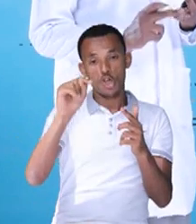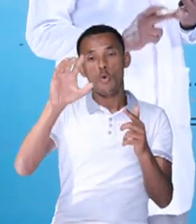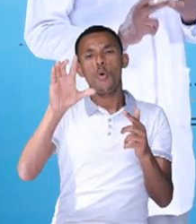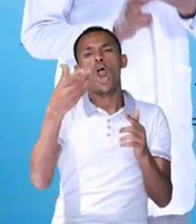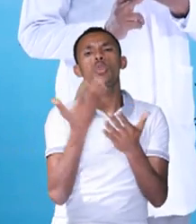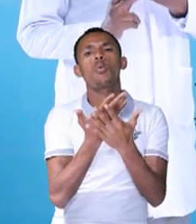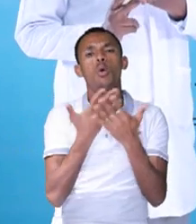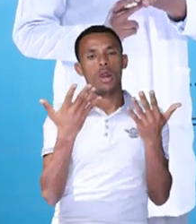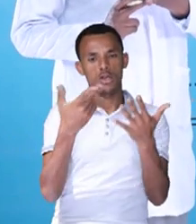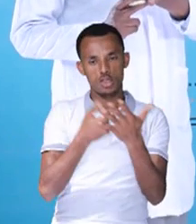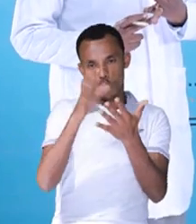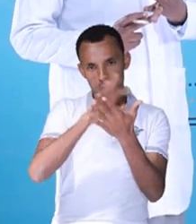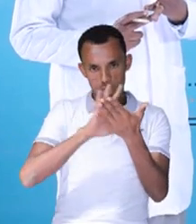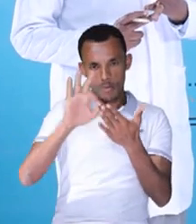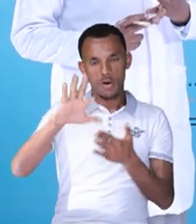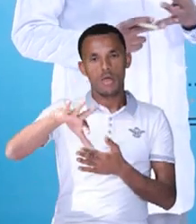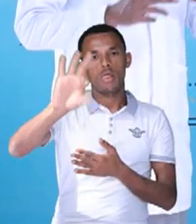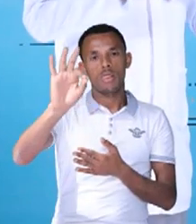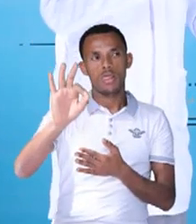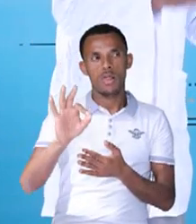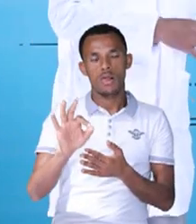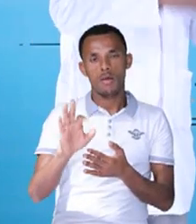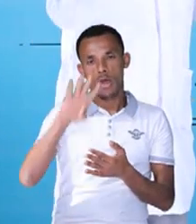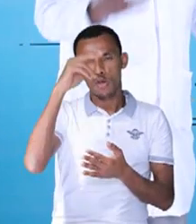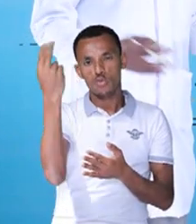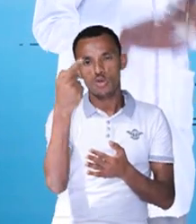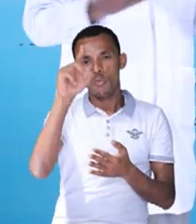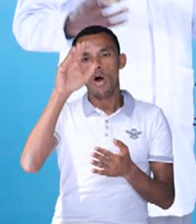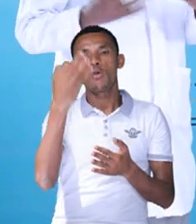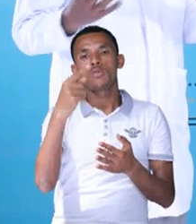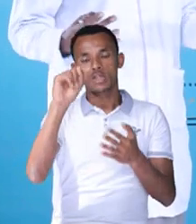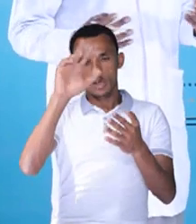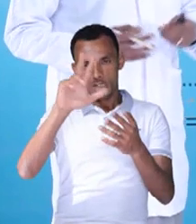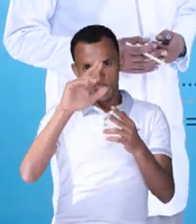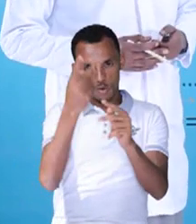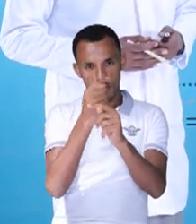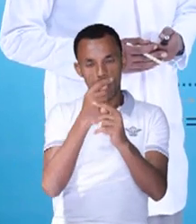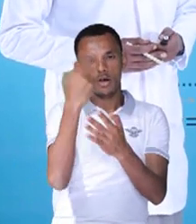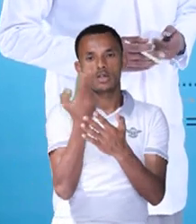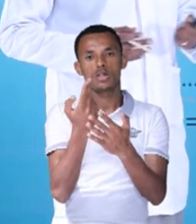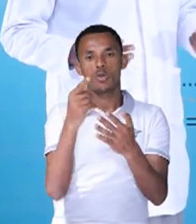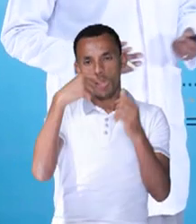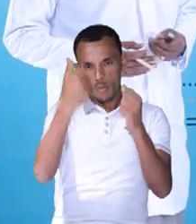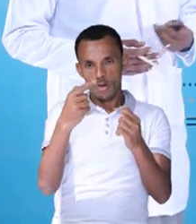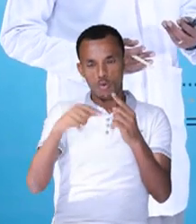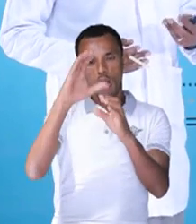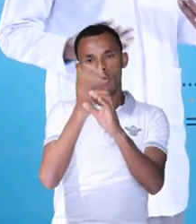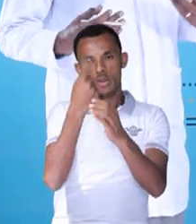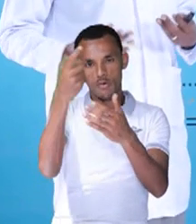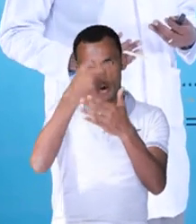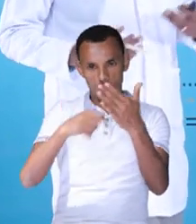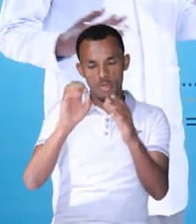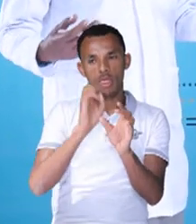quadrant where that complex number is found. By using one of the 3 trigonometry functions, you should be able to calculate the